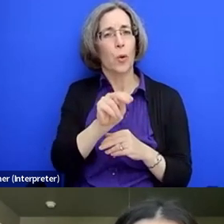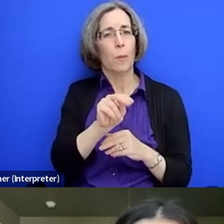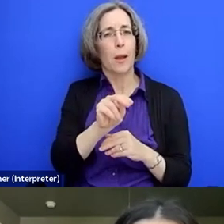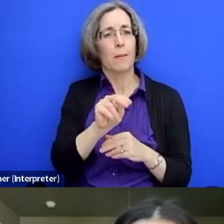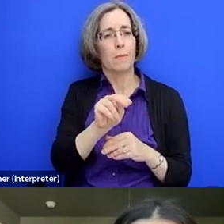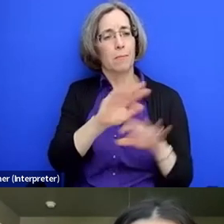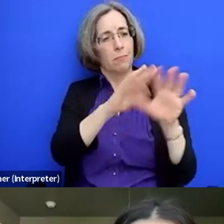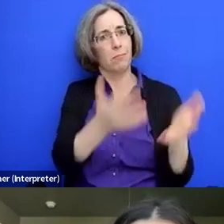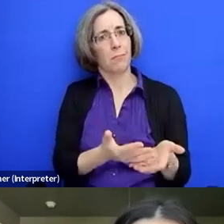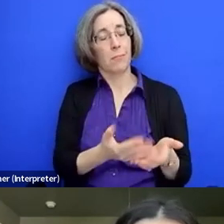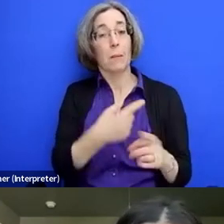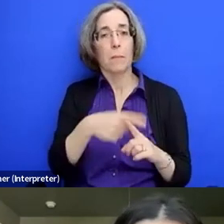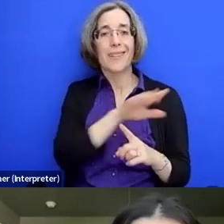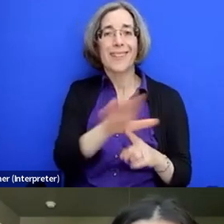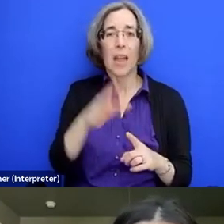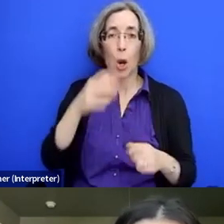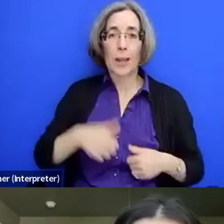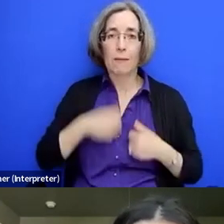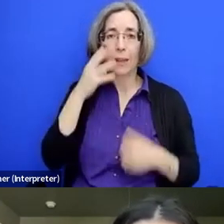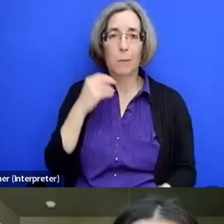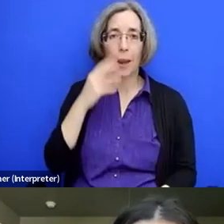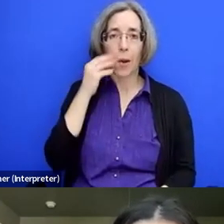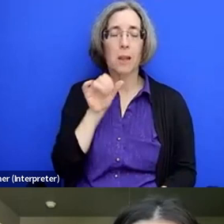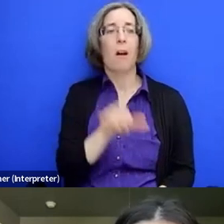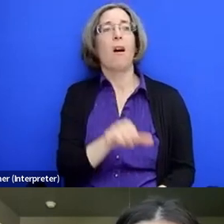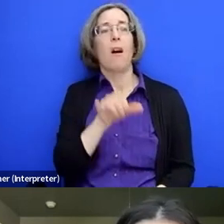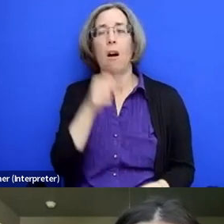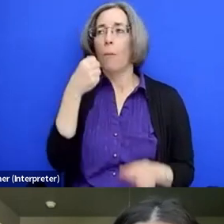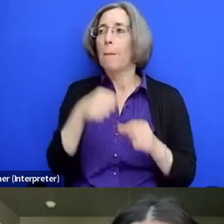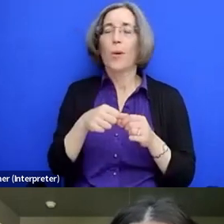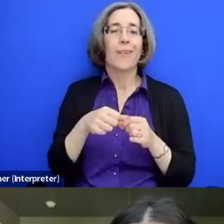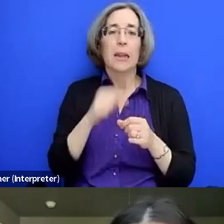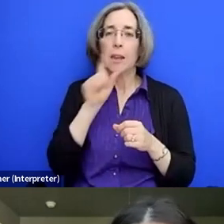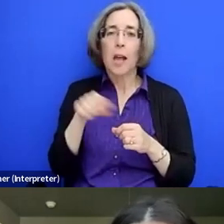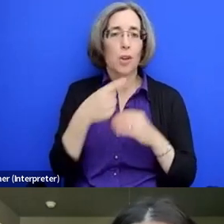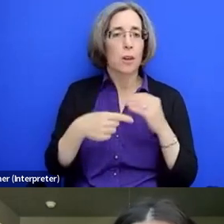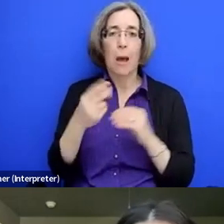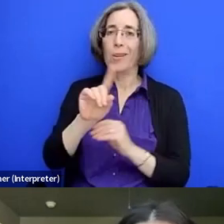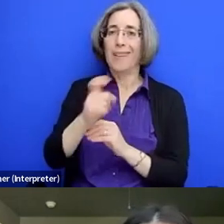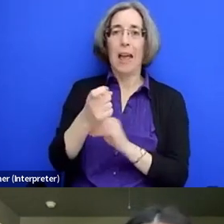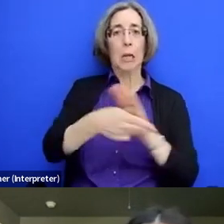the lived experiences to remind us that it is much more than a simple diagnosis.